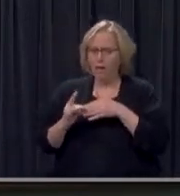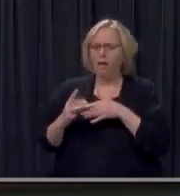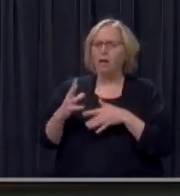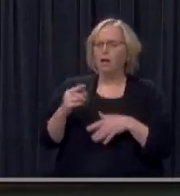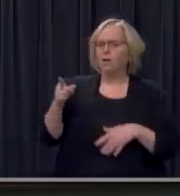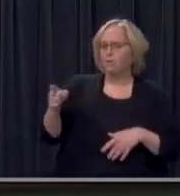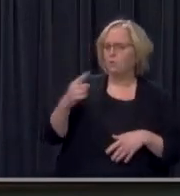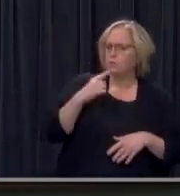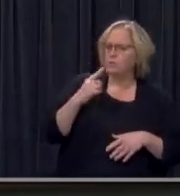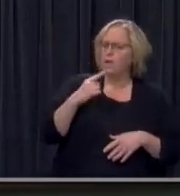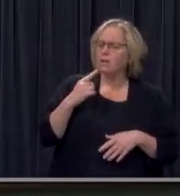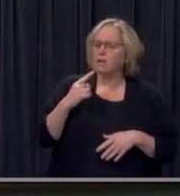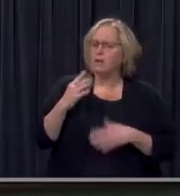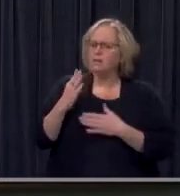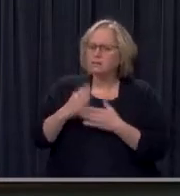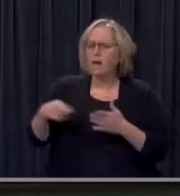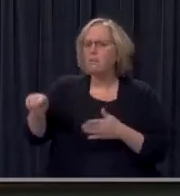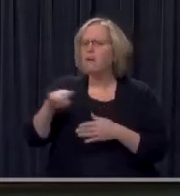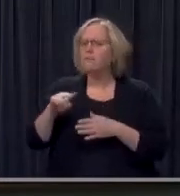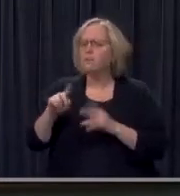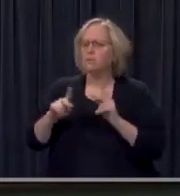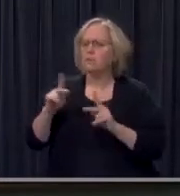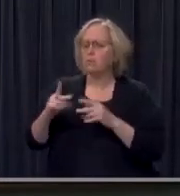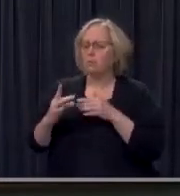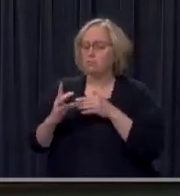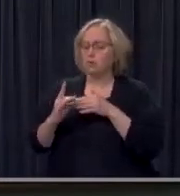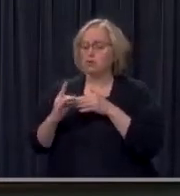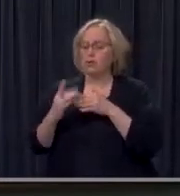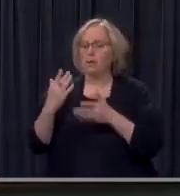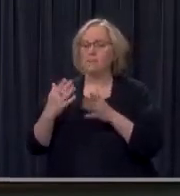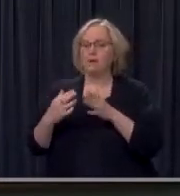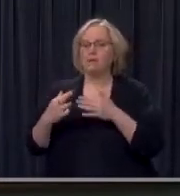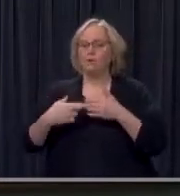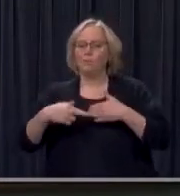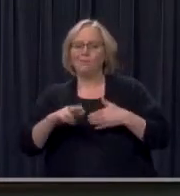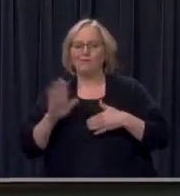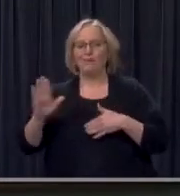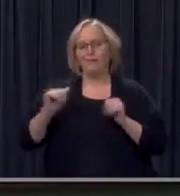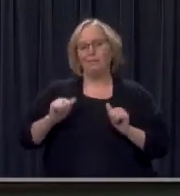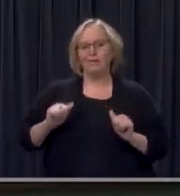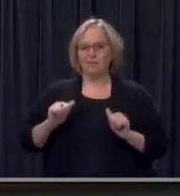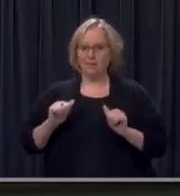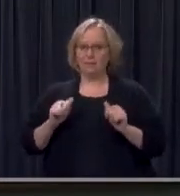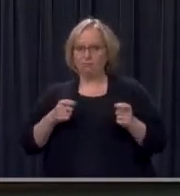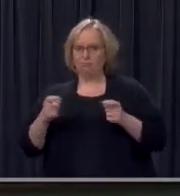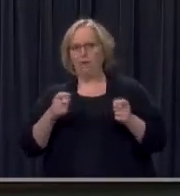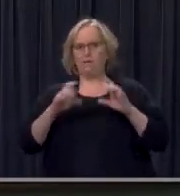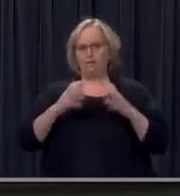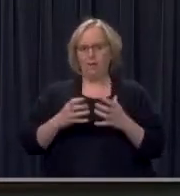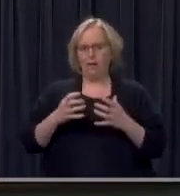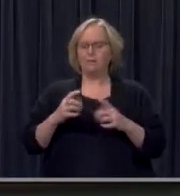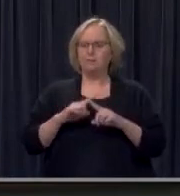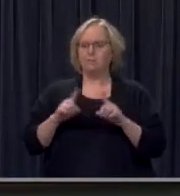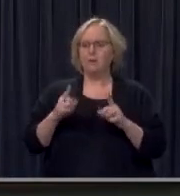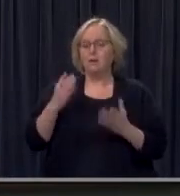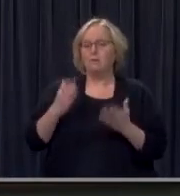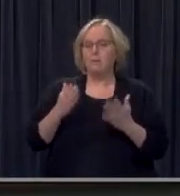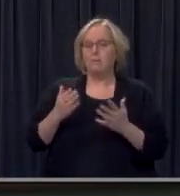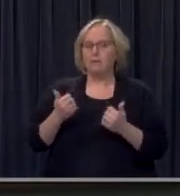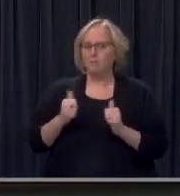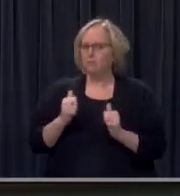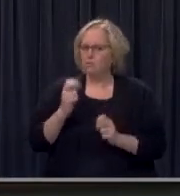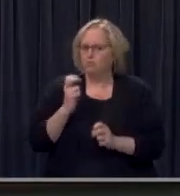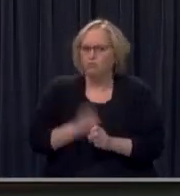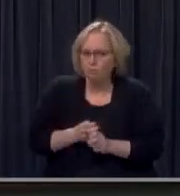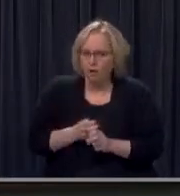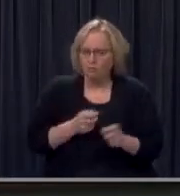shared that some of those folks were a little concerned that it might reflect on their ability to contain the class, but maybe they were trying too hard